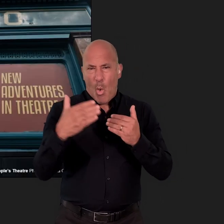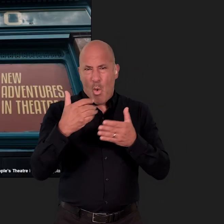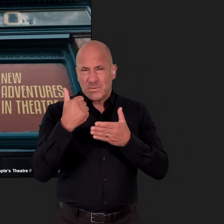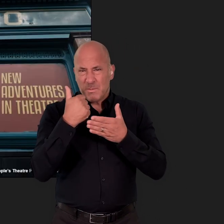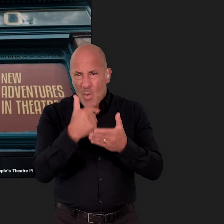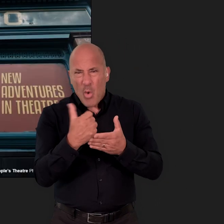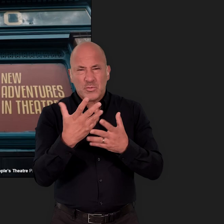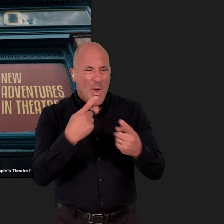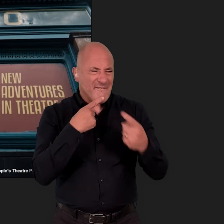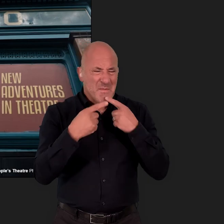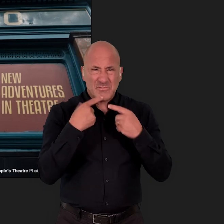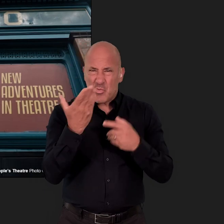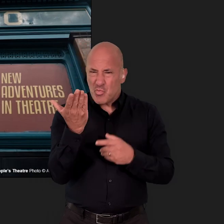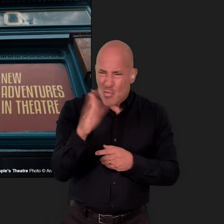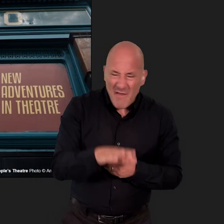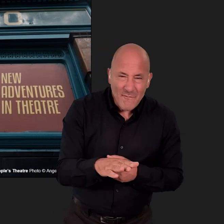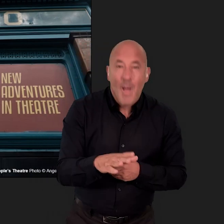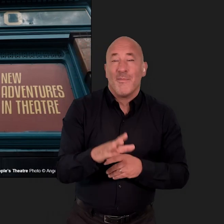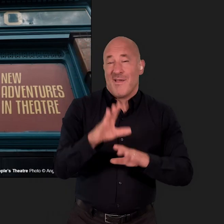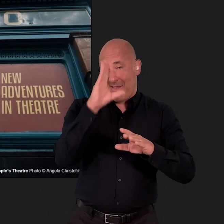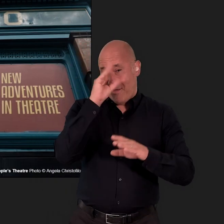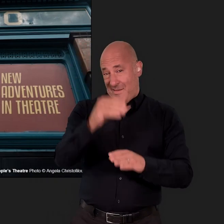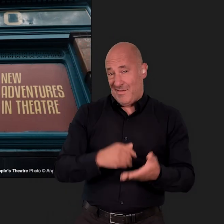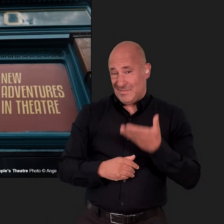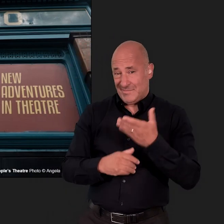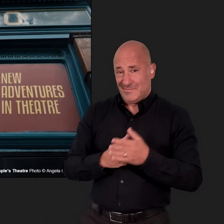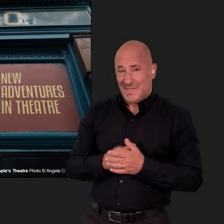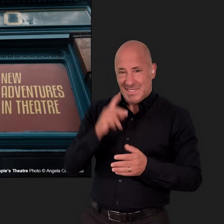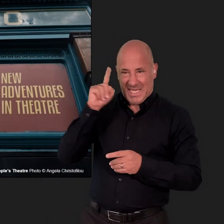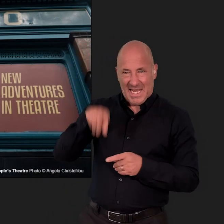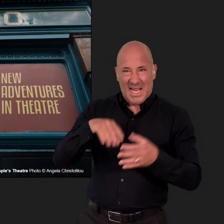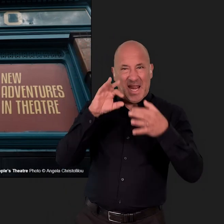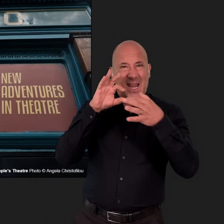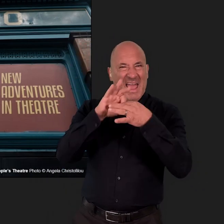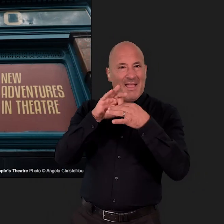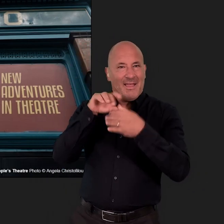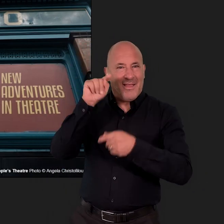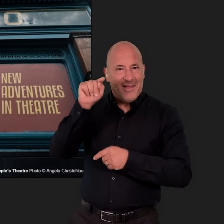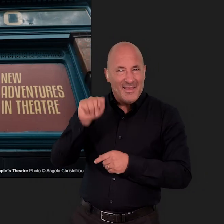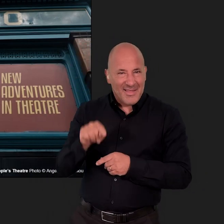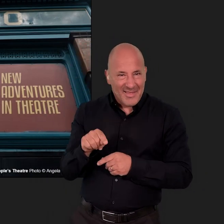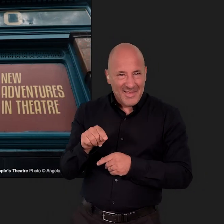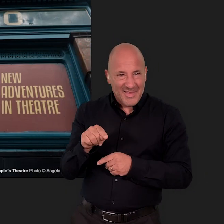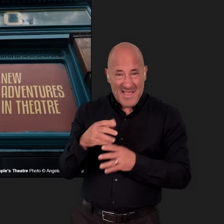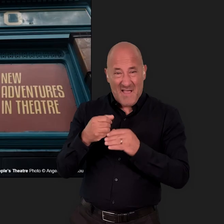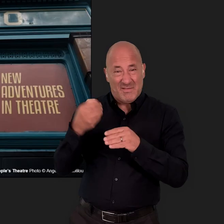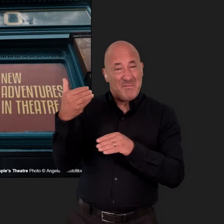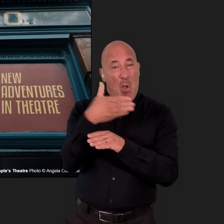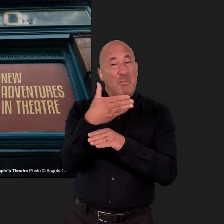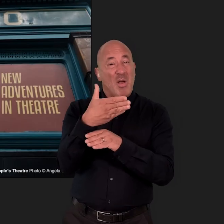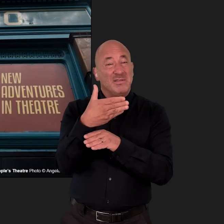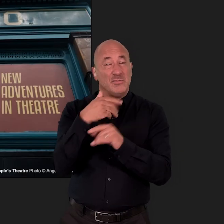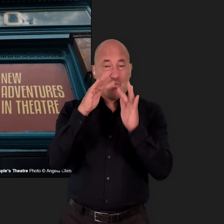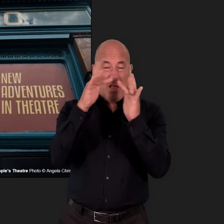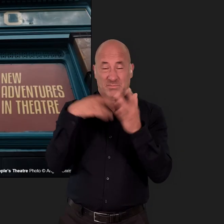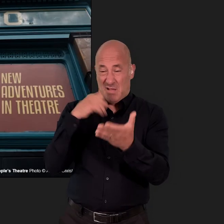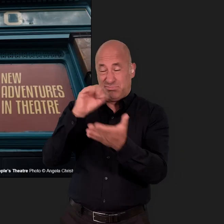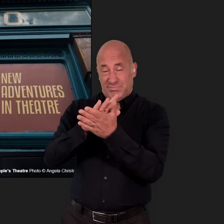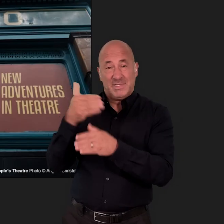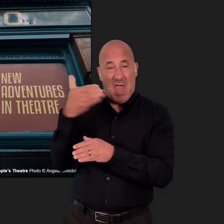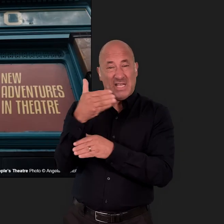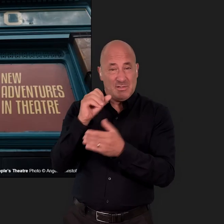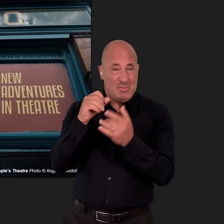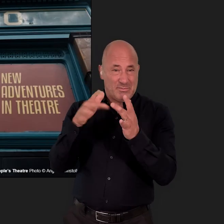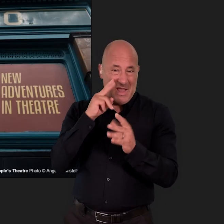Here is a reminder of where you can find further information and support. The links on screen can be found in this slide deck, which